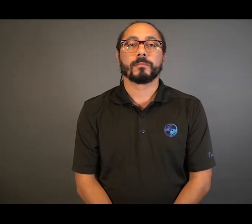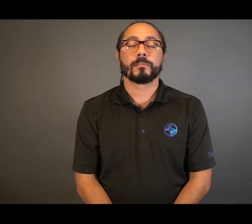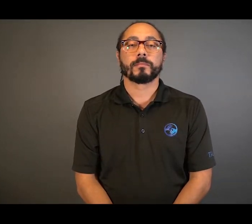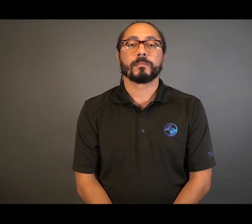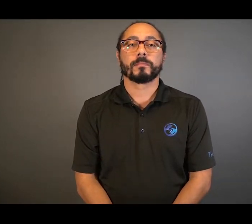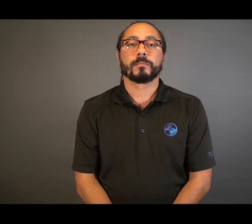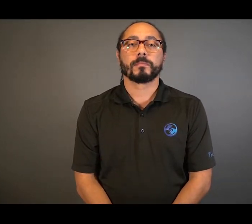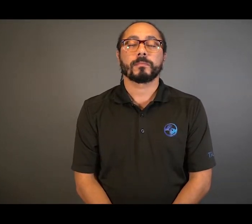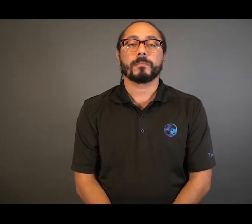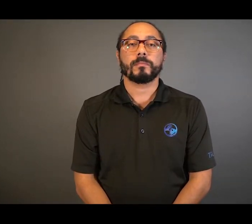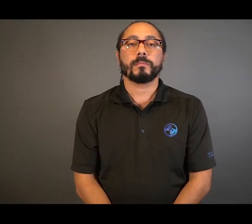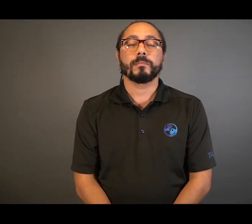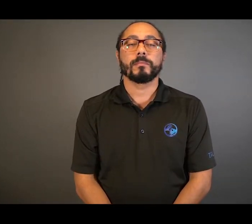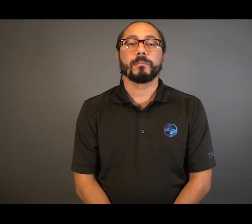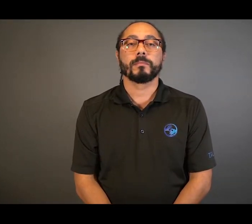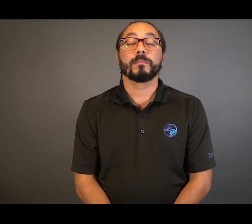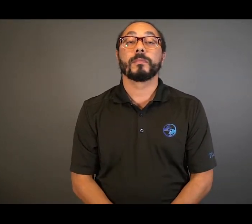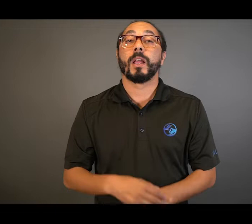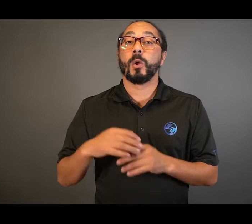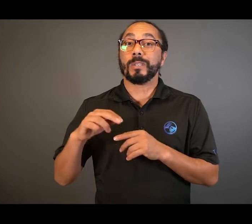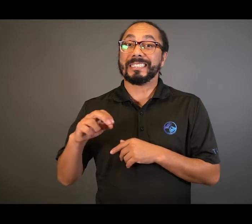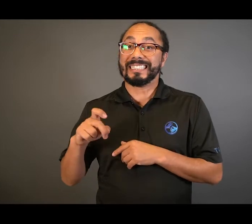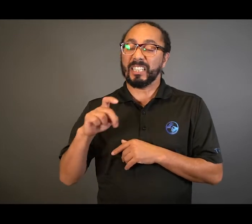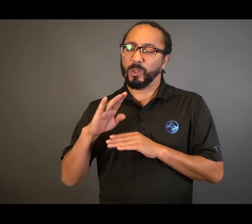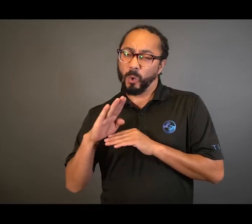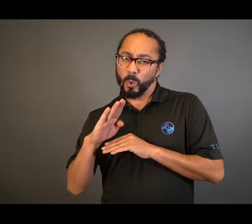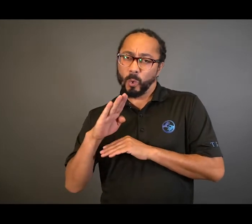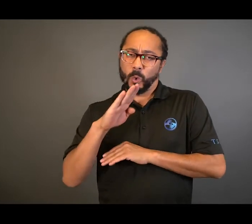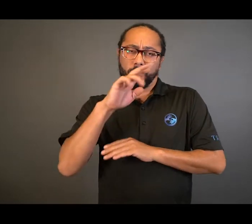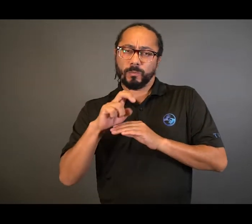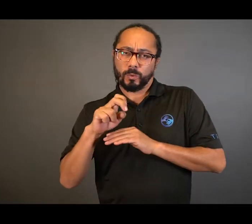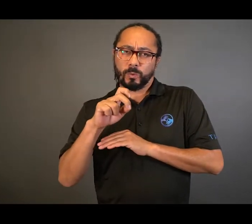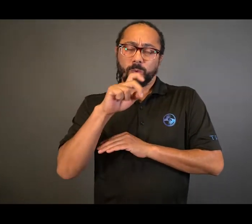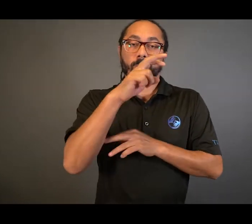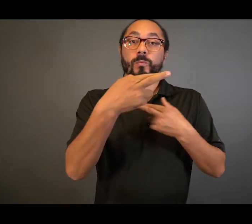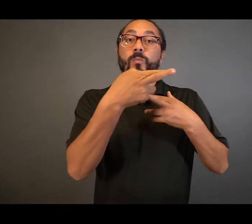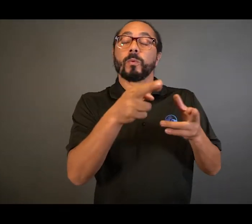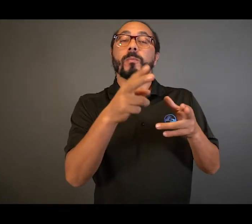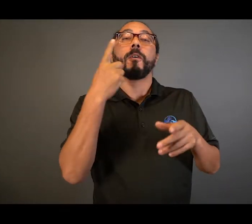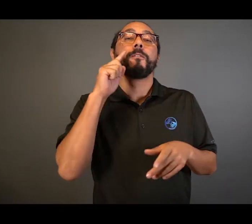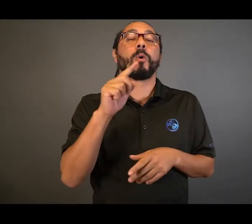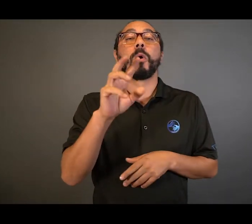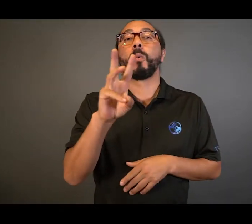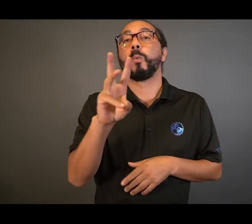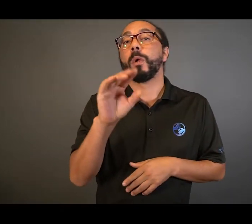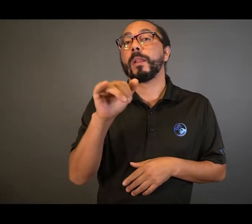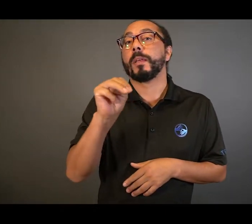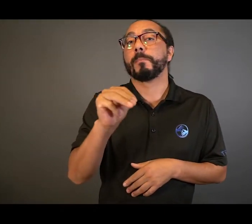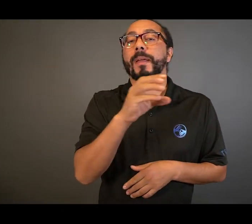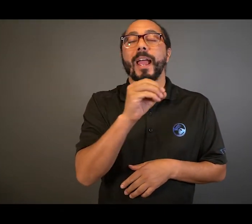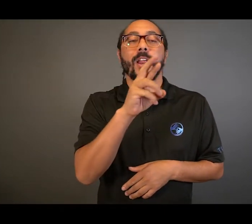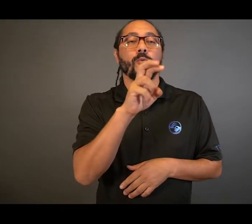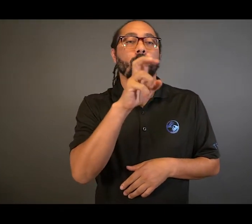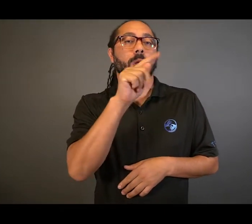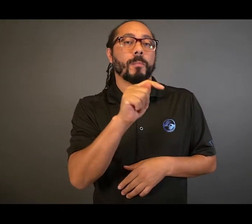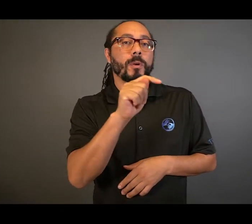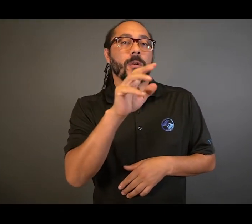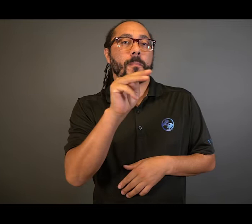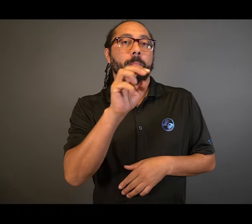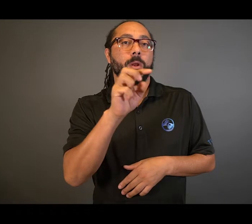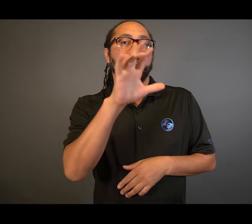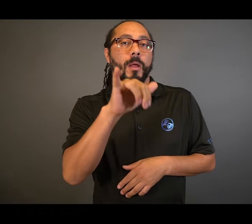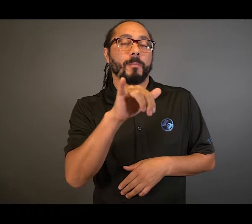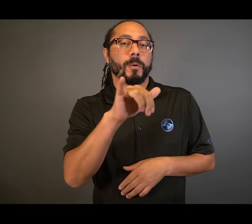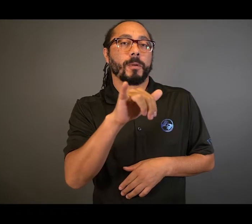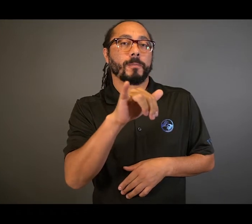In a large bedroom upstairs, The first room up the steep stairs is furnished as a bedroom for William and Robert